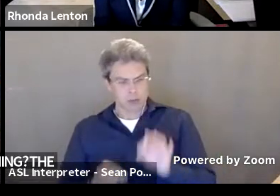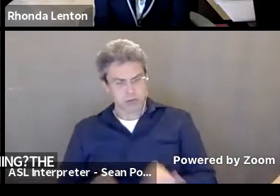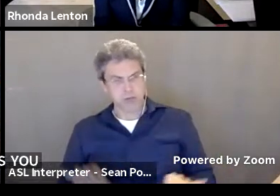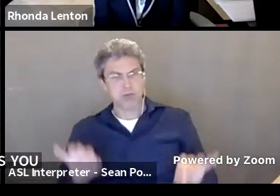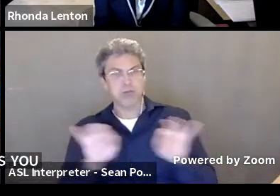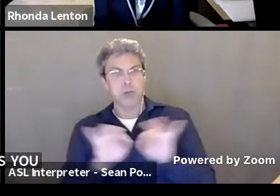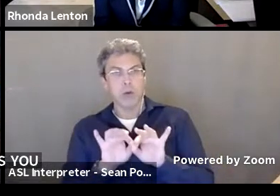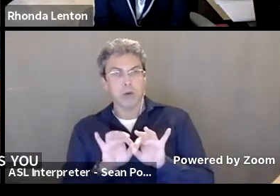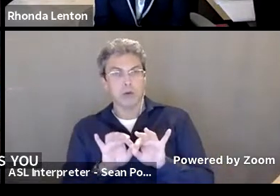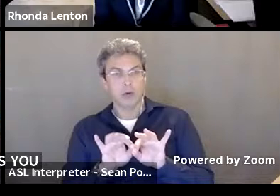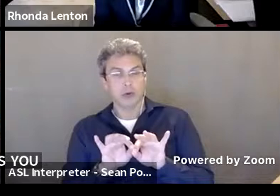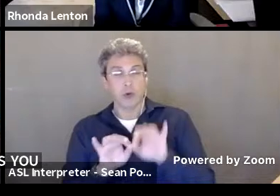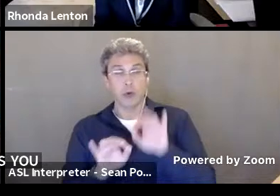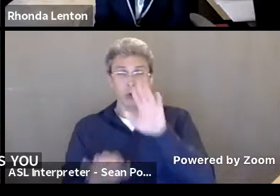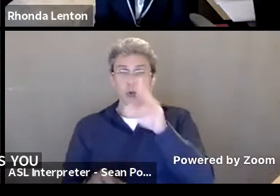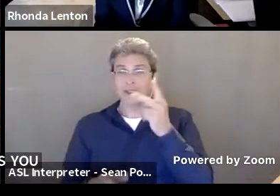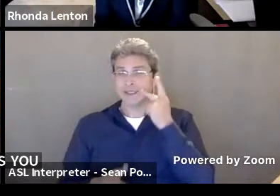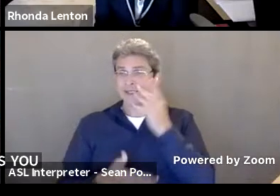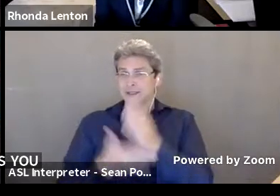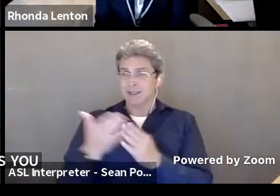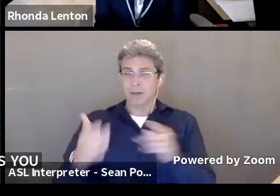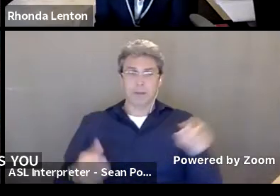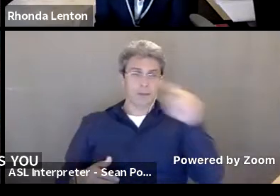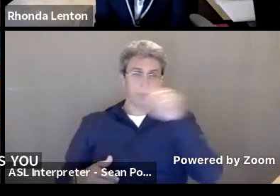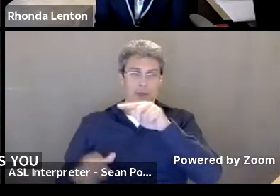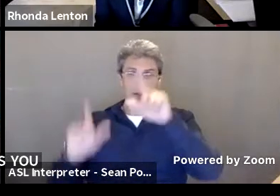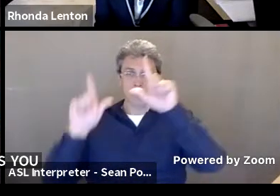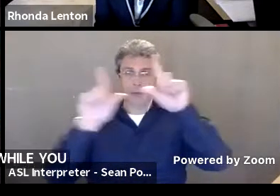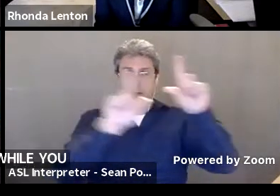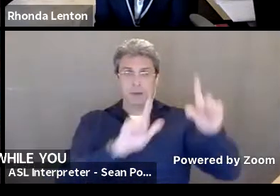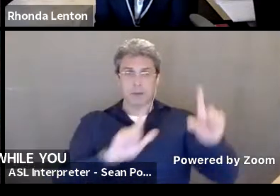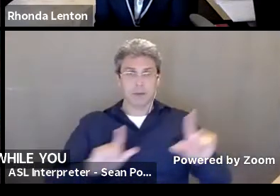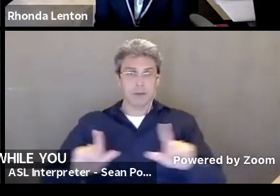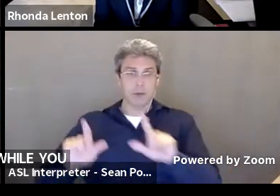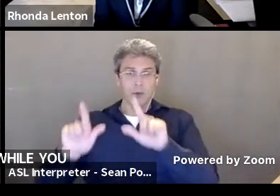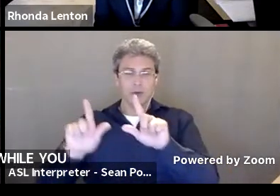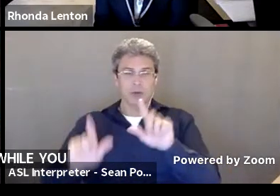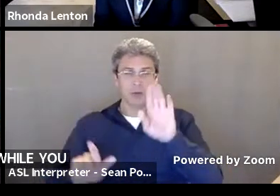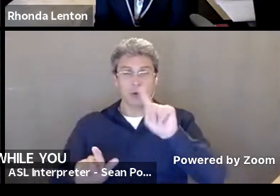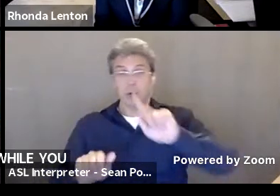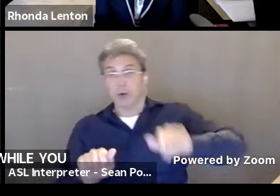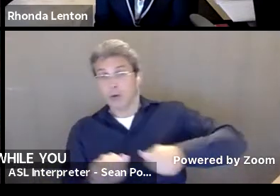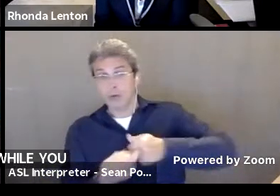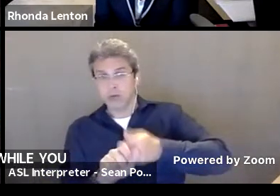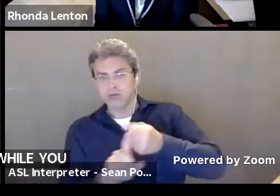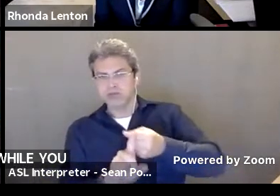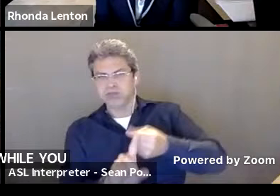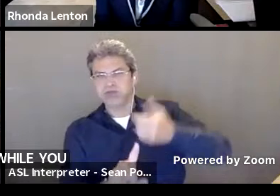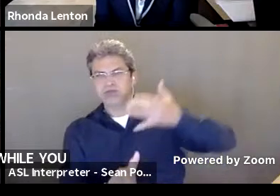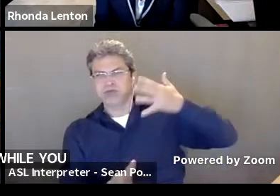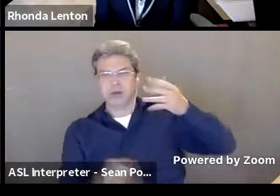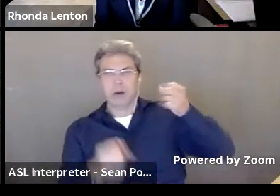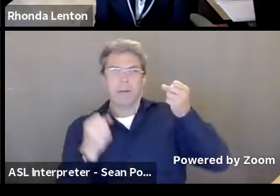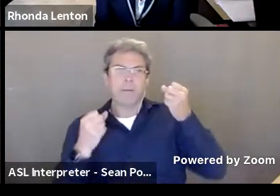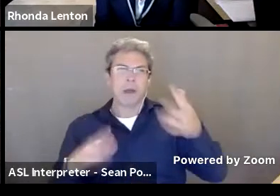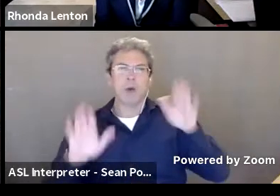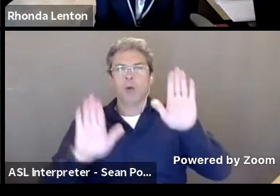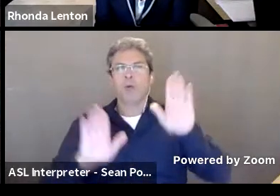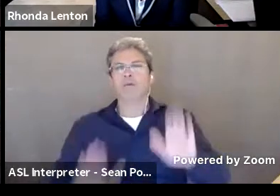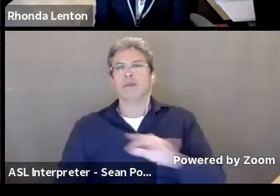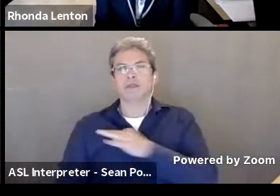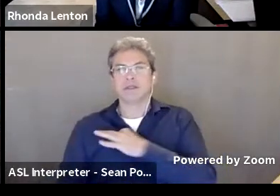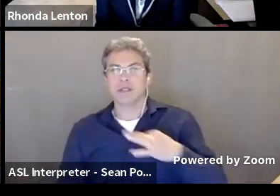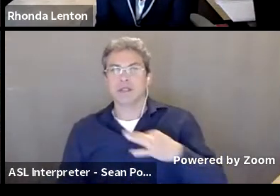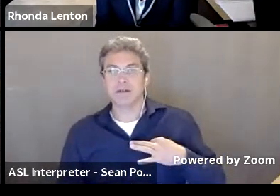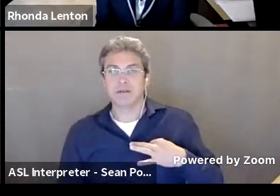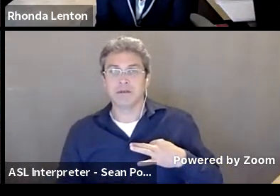you see some of us who are responding, we have so many great staff behind us. So my staff have been